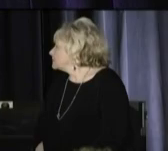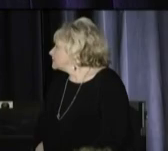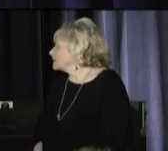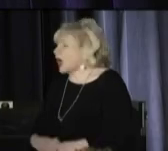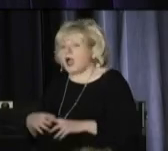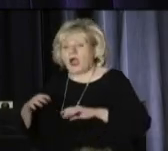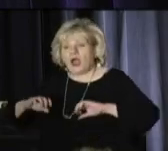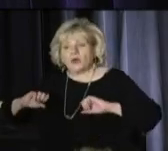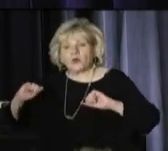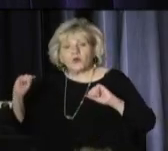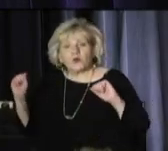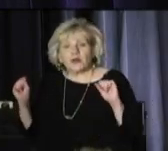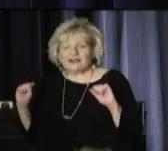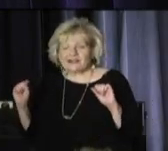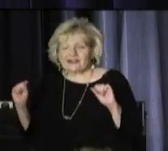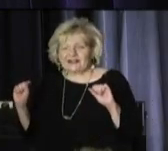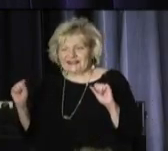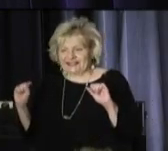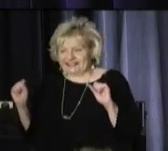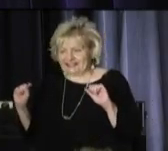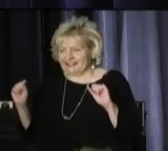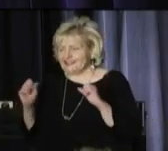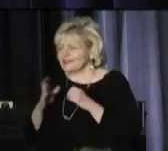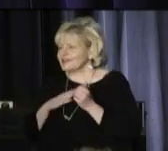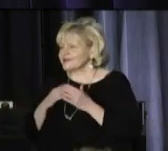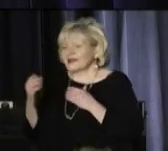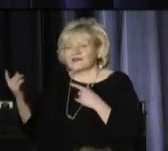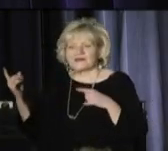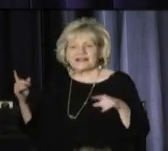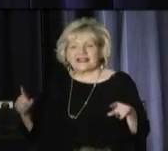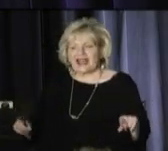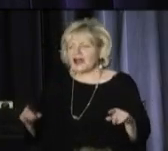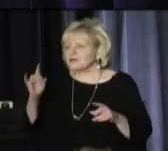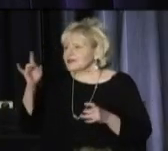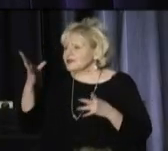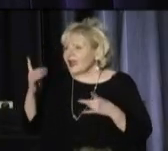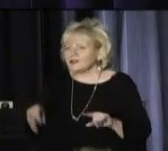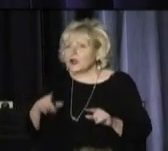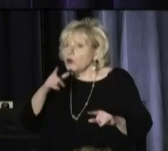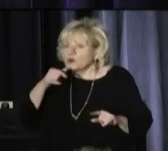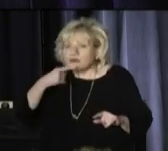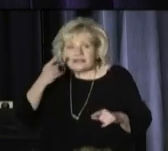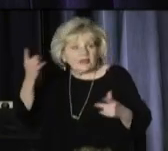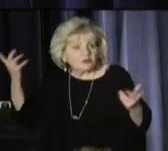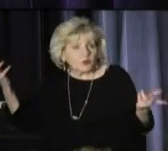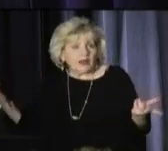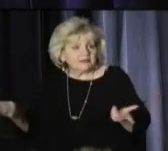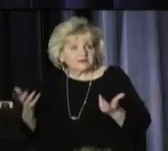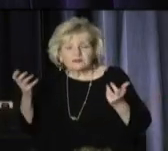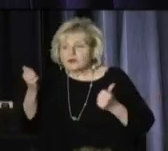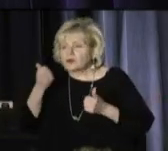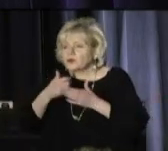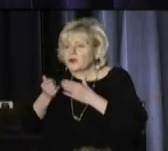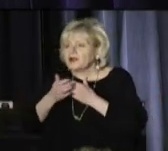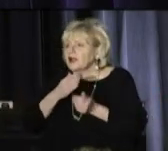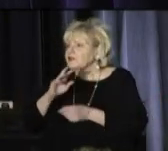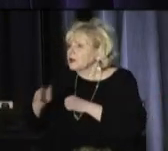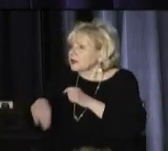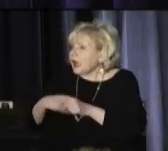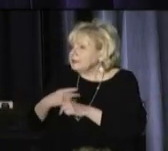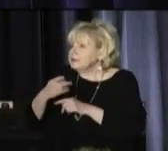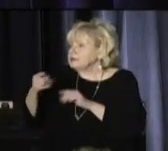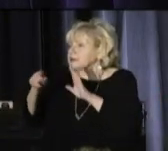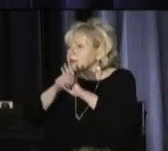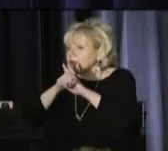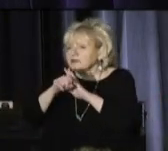Winter. No matter what happens, however tragic, or who says what with whatever kindness or malice or